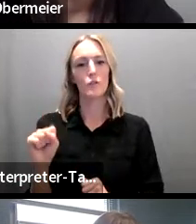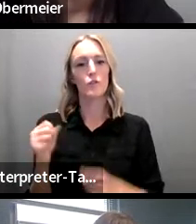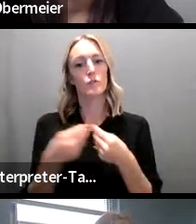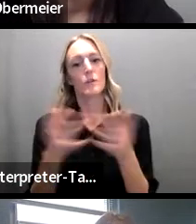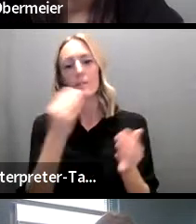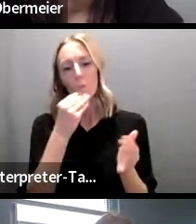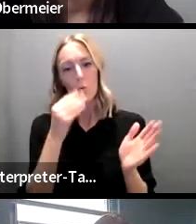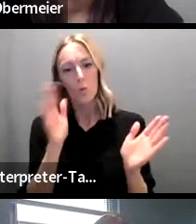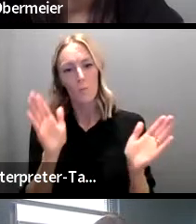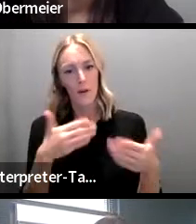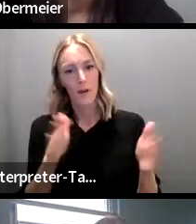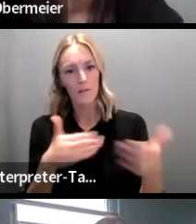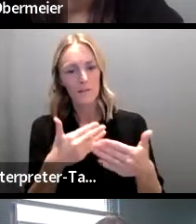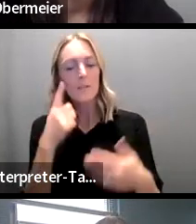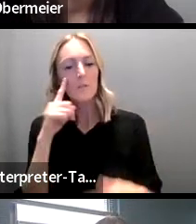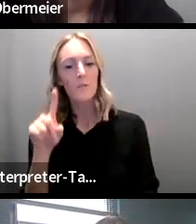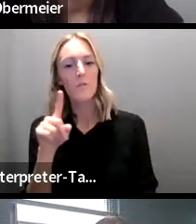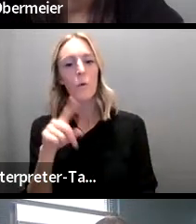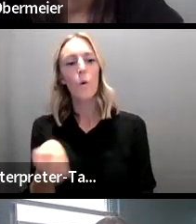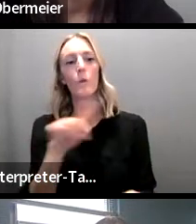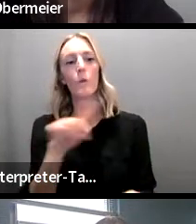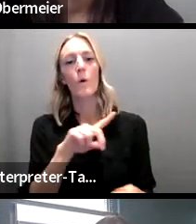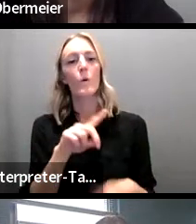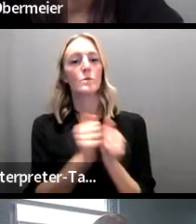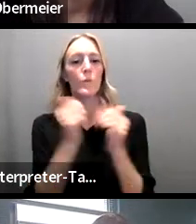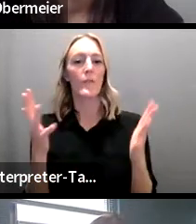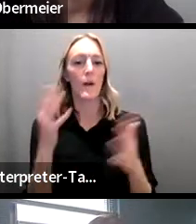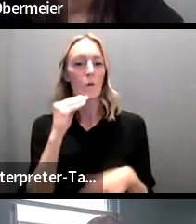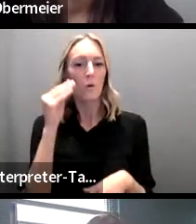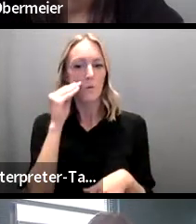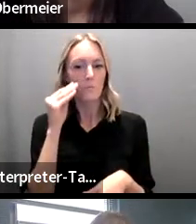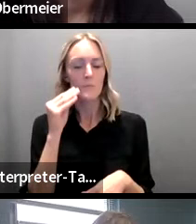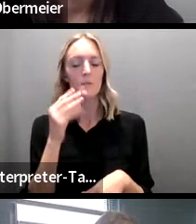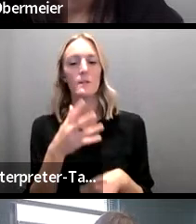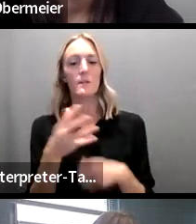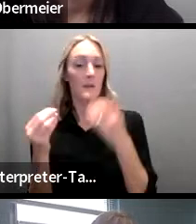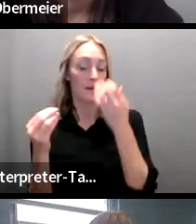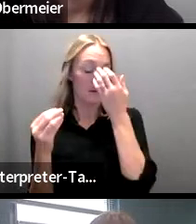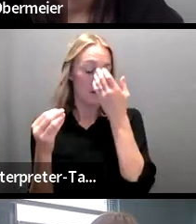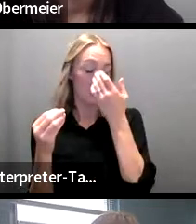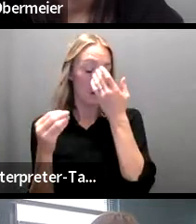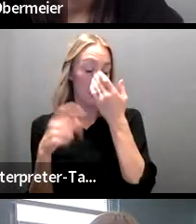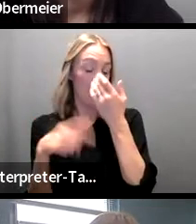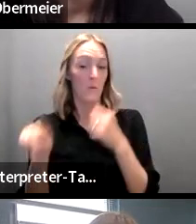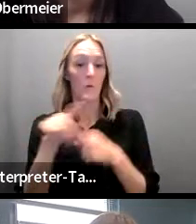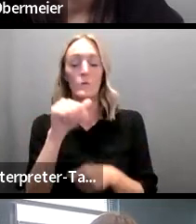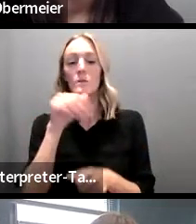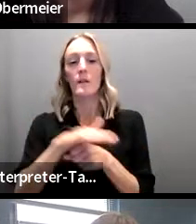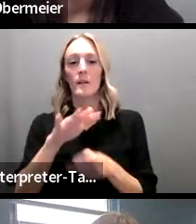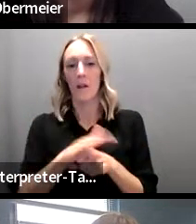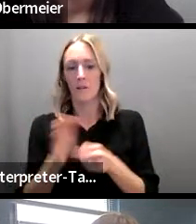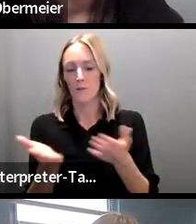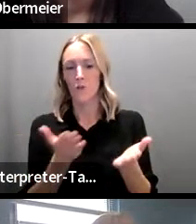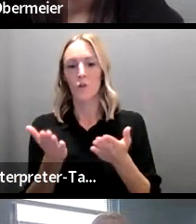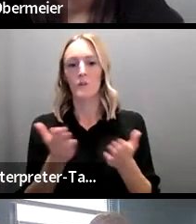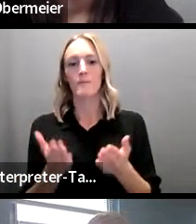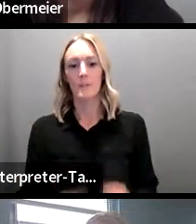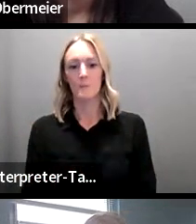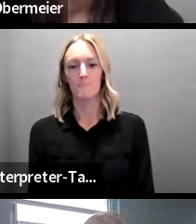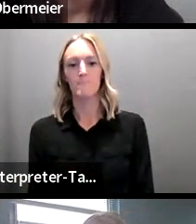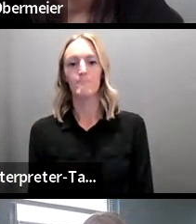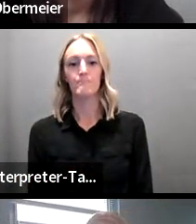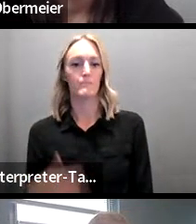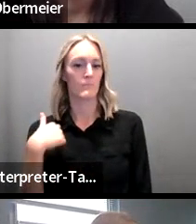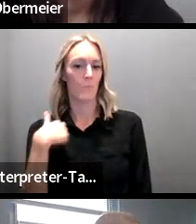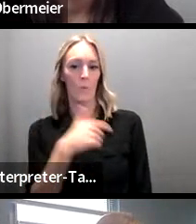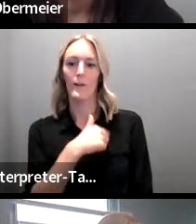boxes to those who are without homes and those who are underserved. So we are back, we are up and